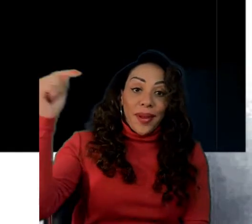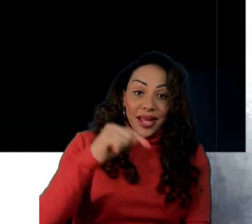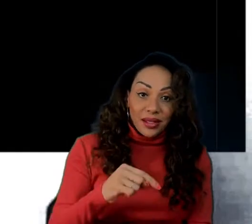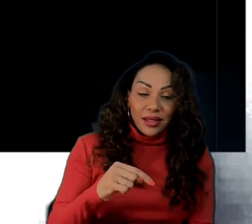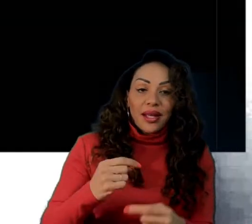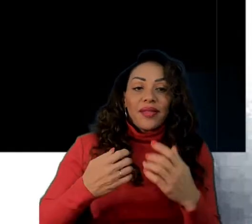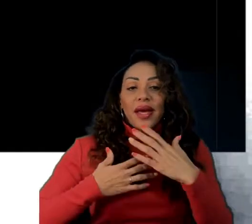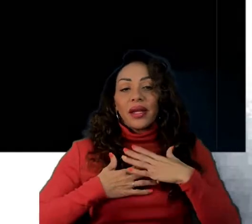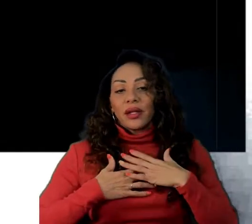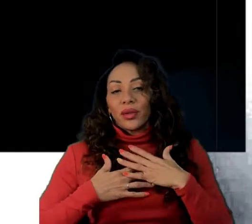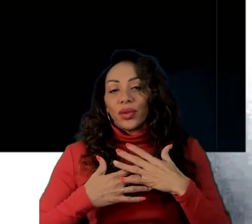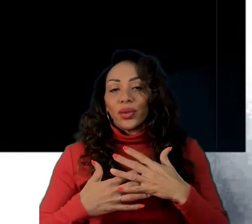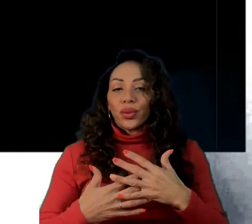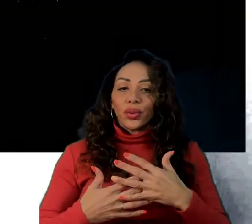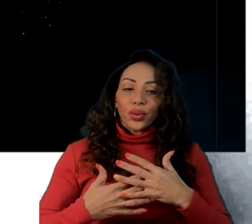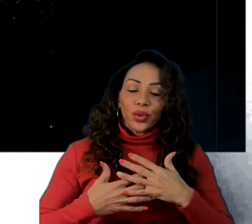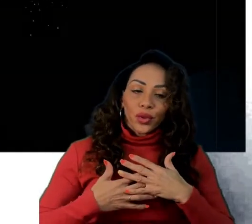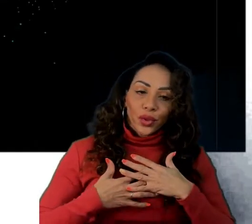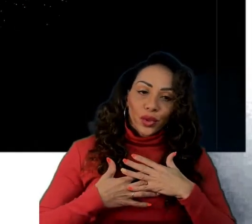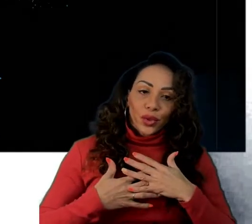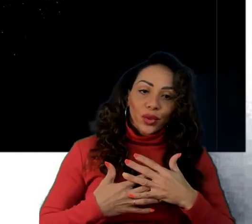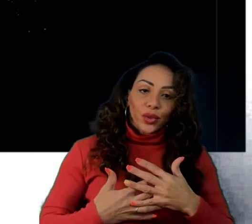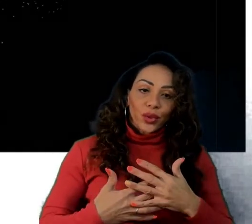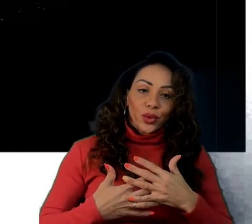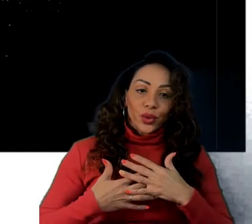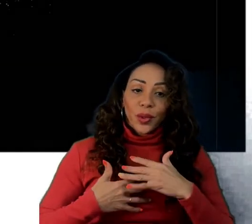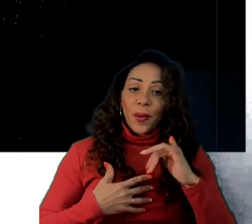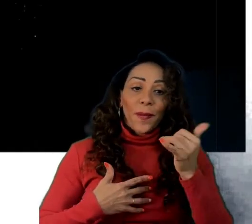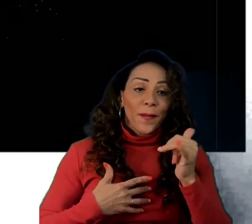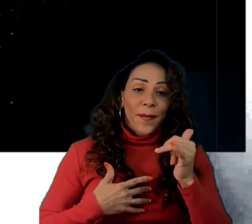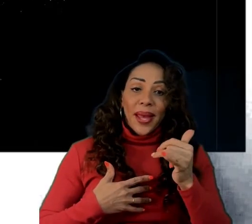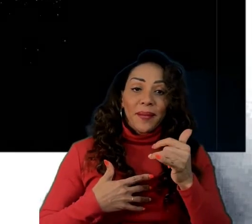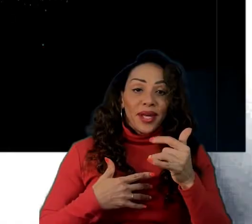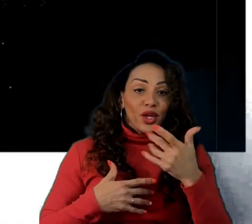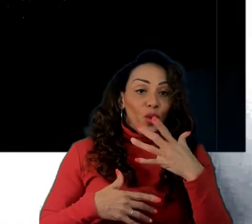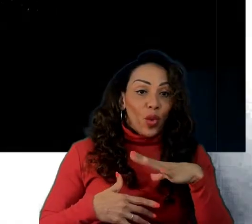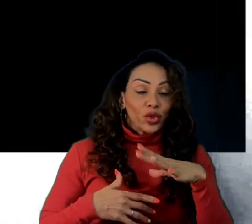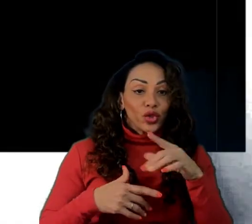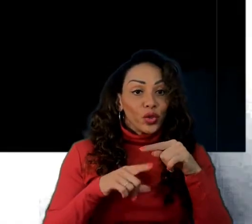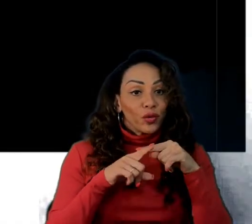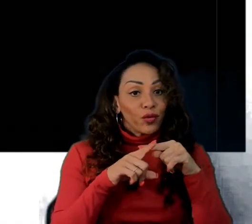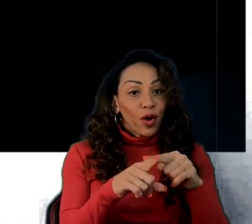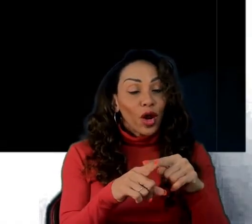in time with the algae.